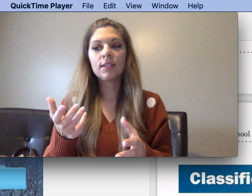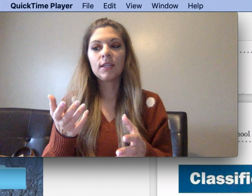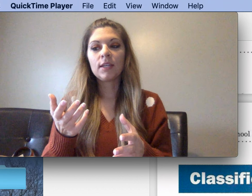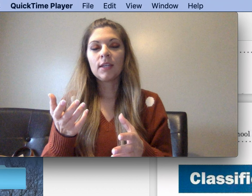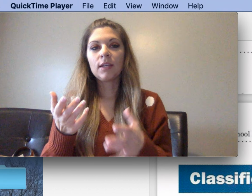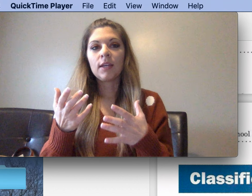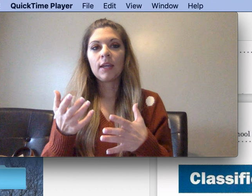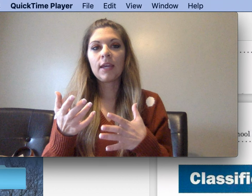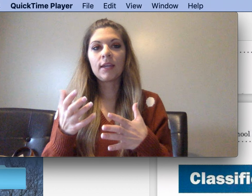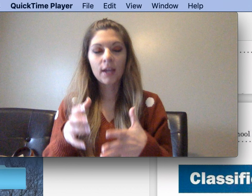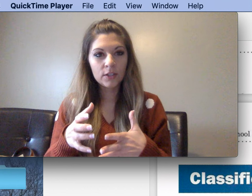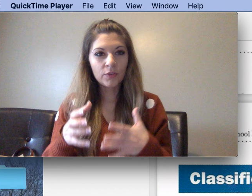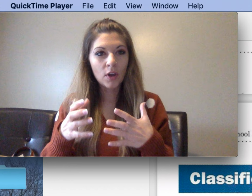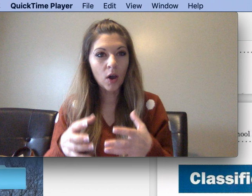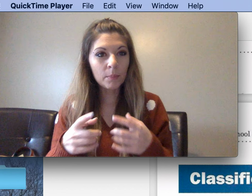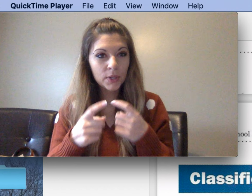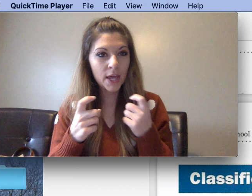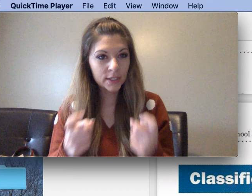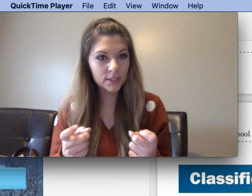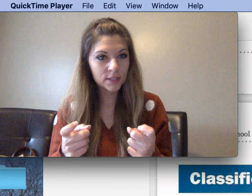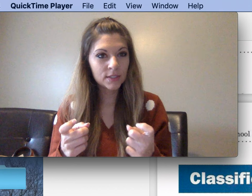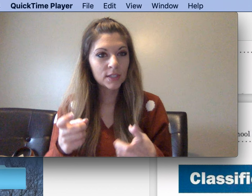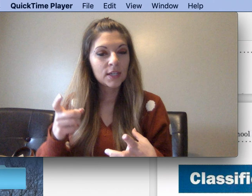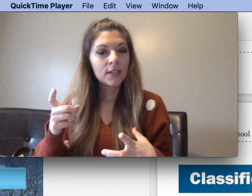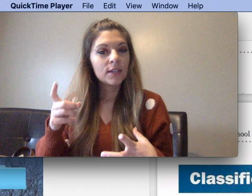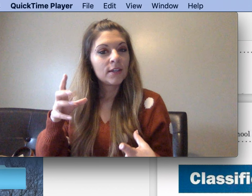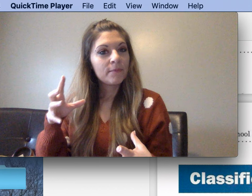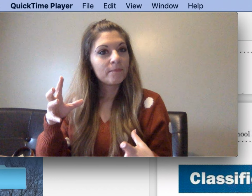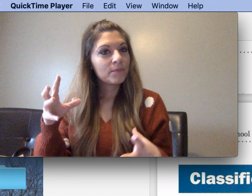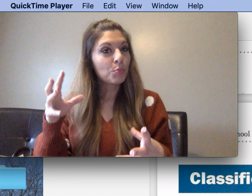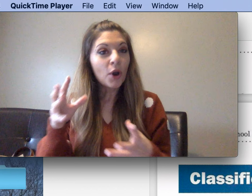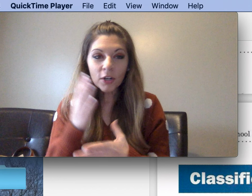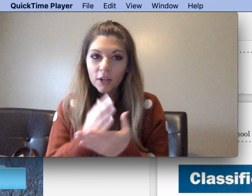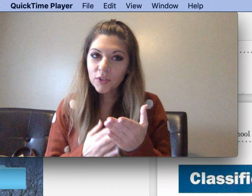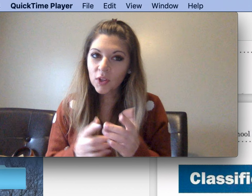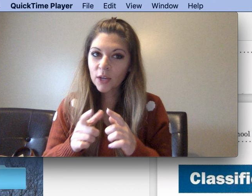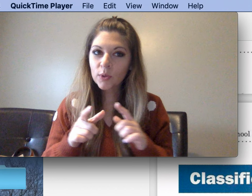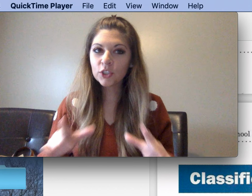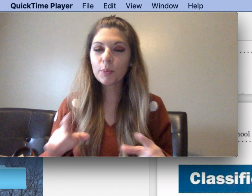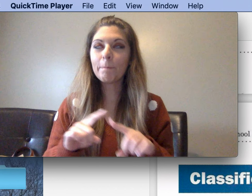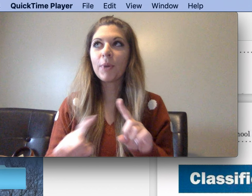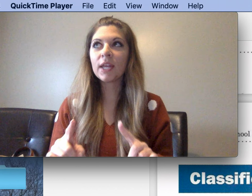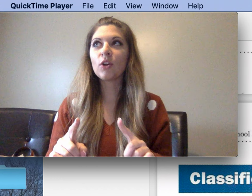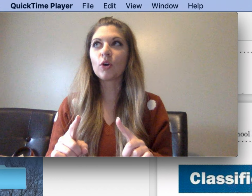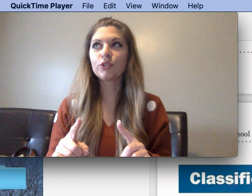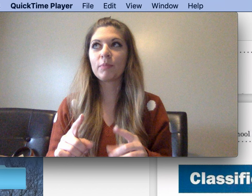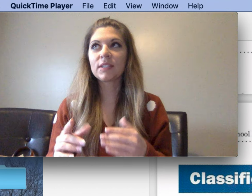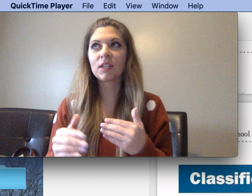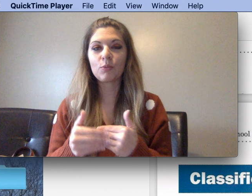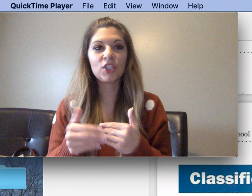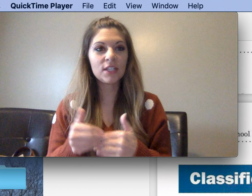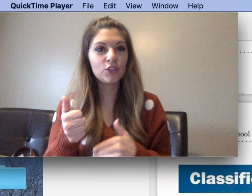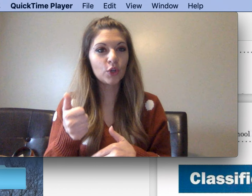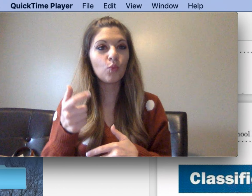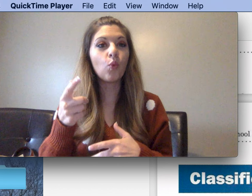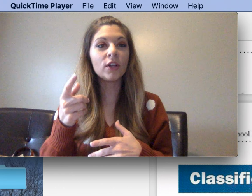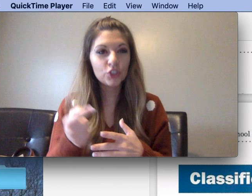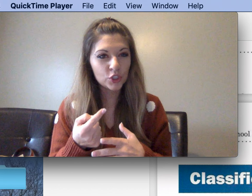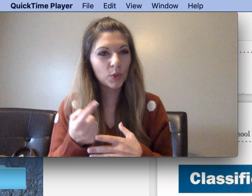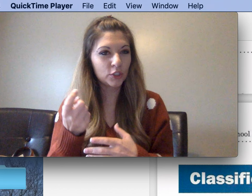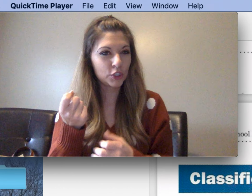is a kind of complex part of the language, but it also makes the language